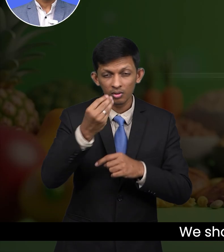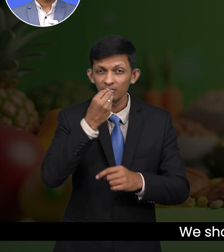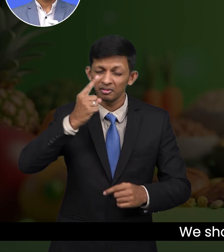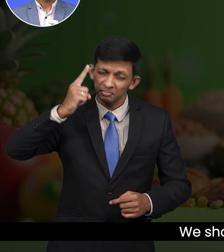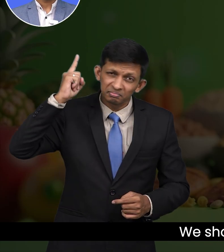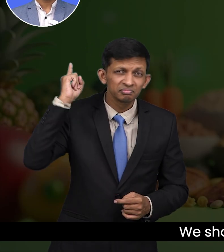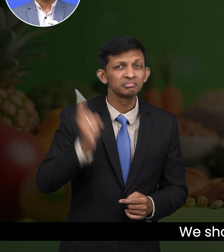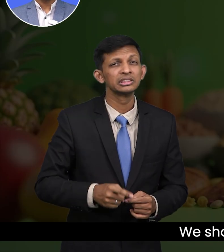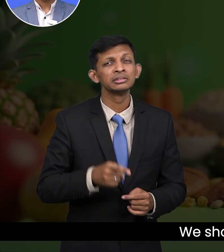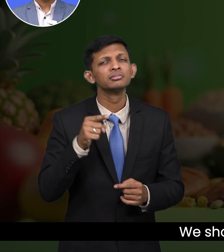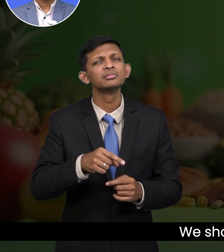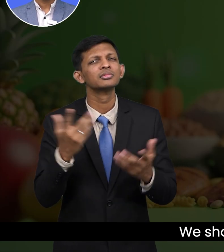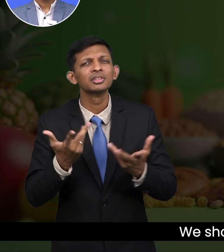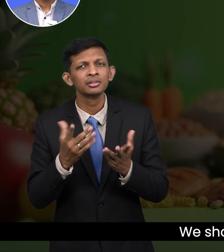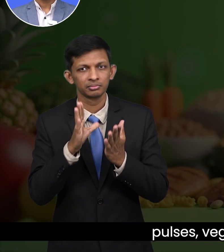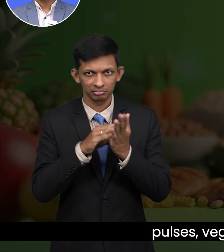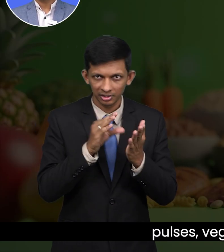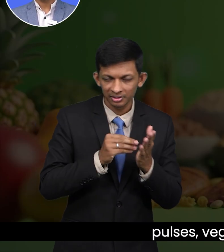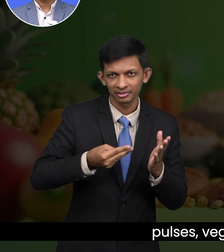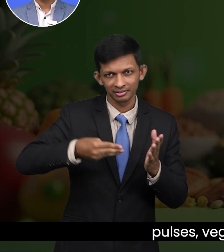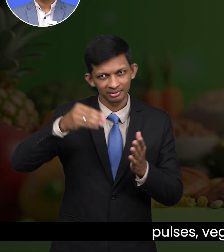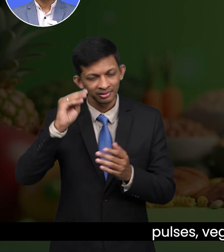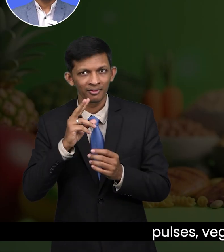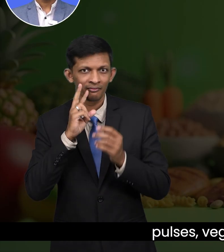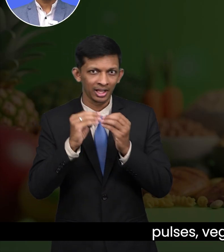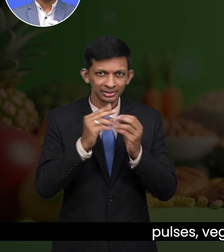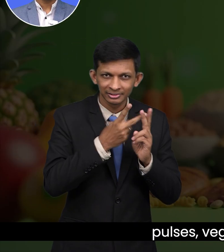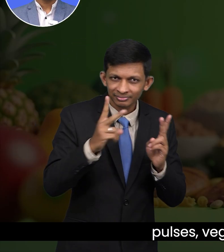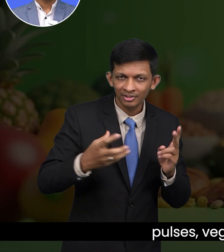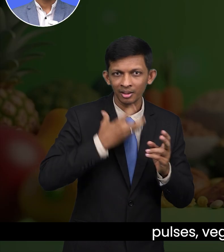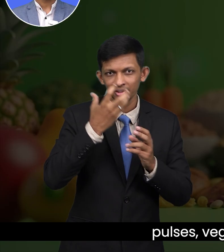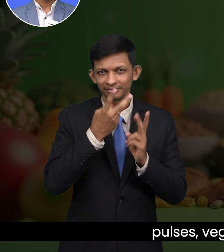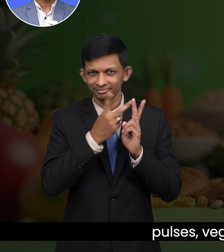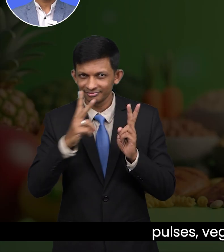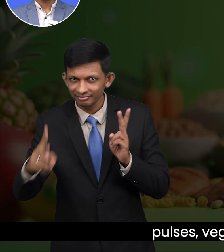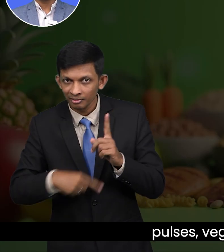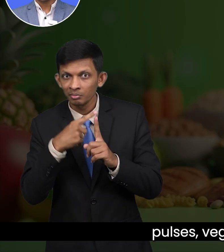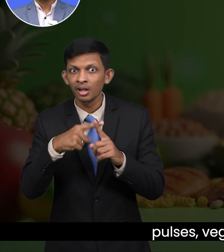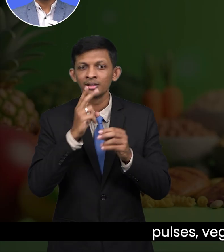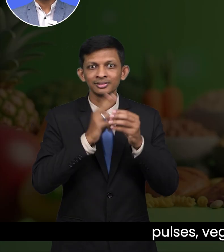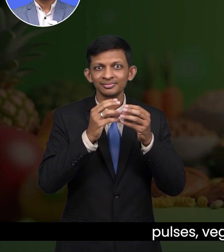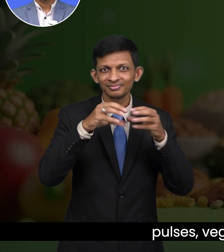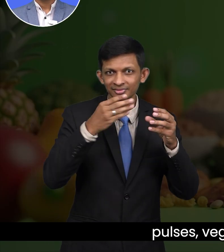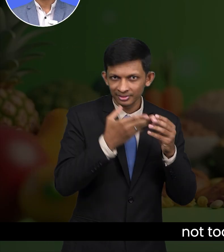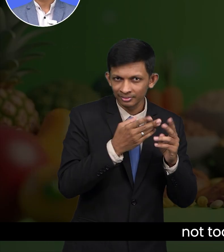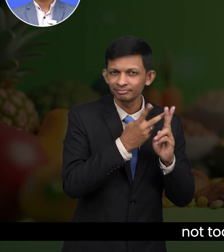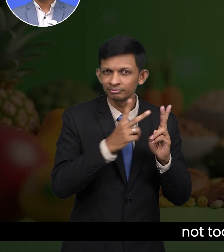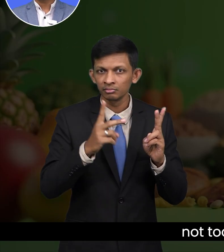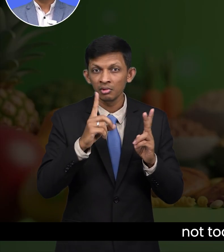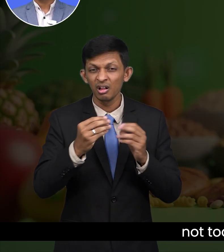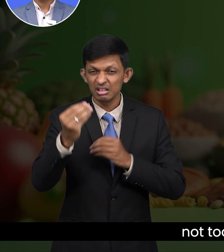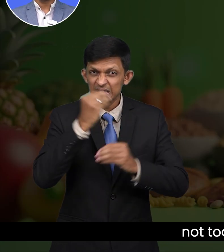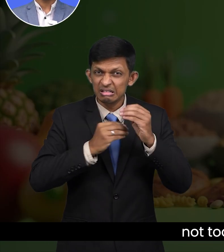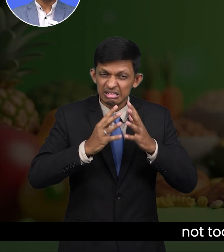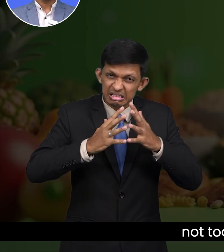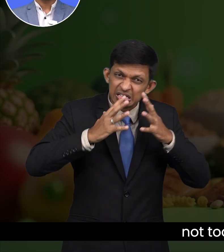We should eat a mix of rice, pulses, vegetables, fruits, and eggs. Not too